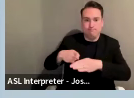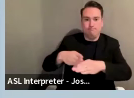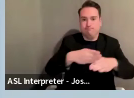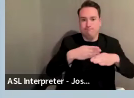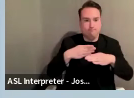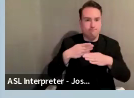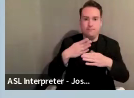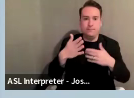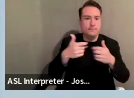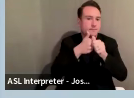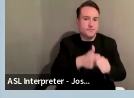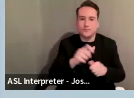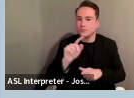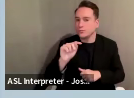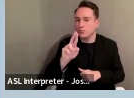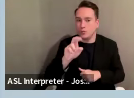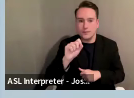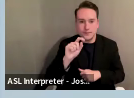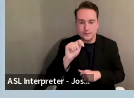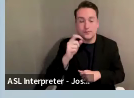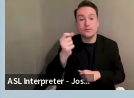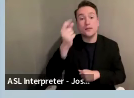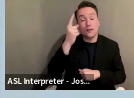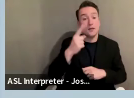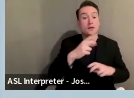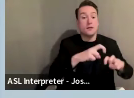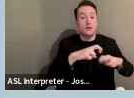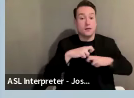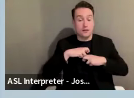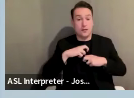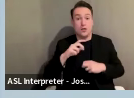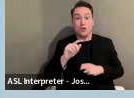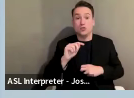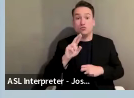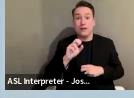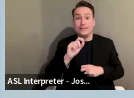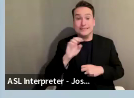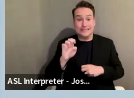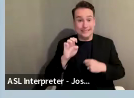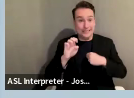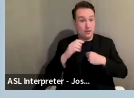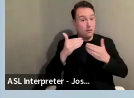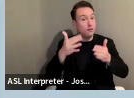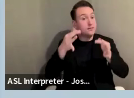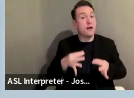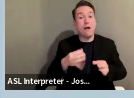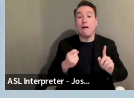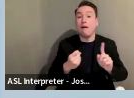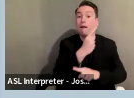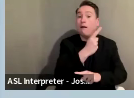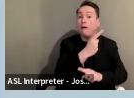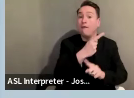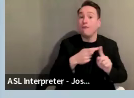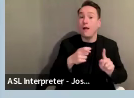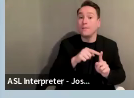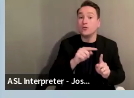trust stated. So the trustee does not have discretion to decide to do something different. In fact, the trustee